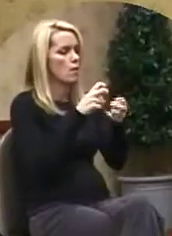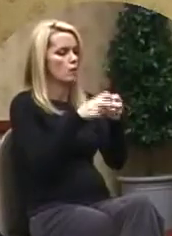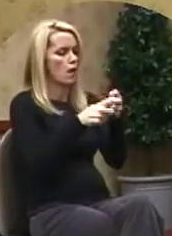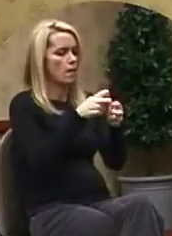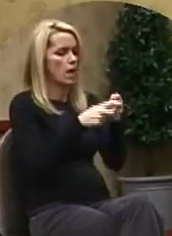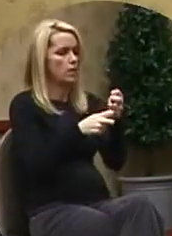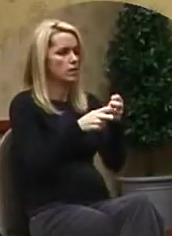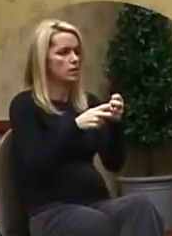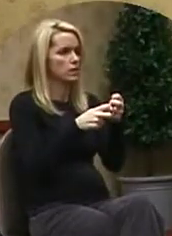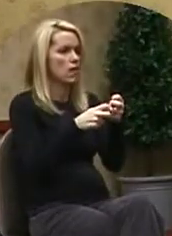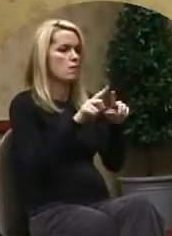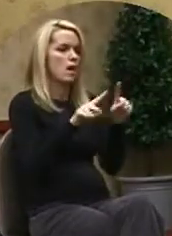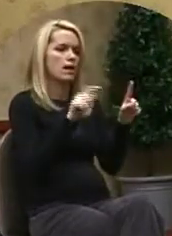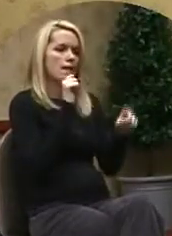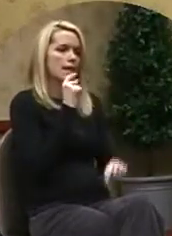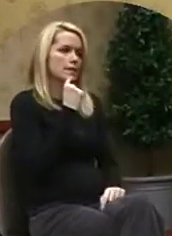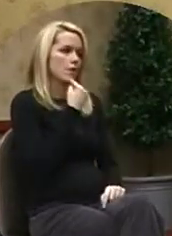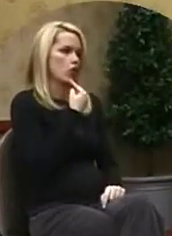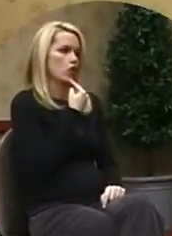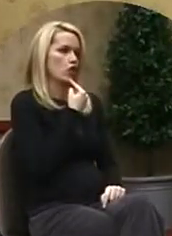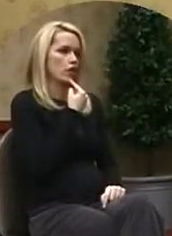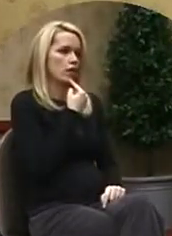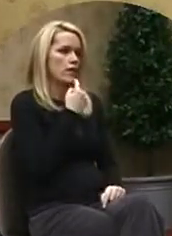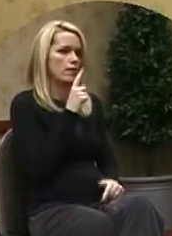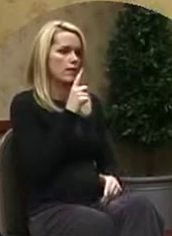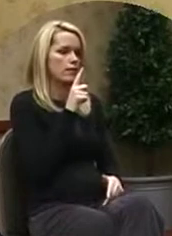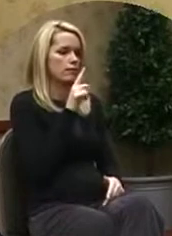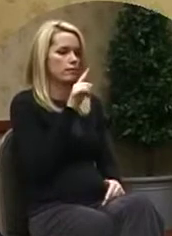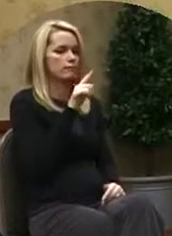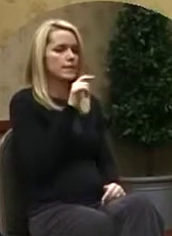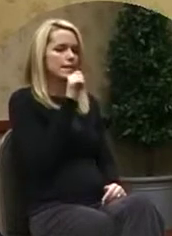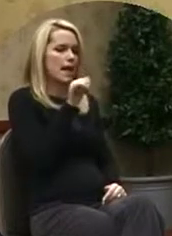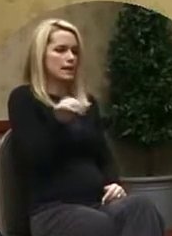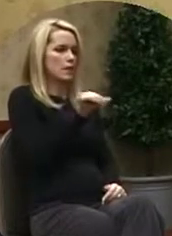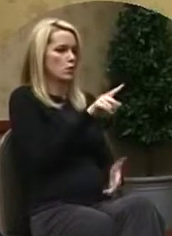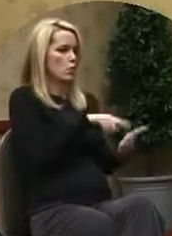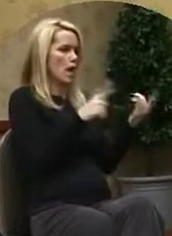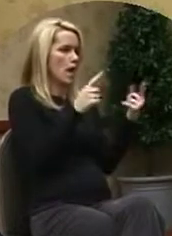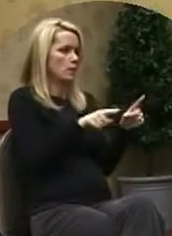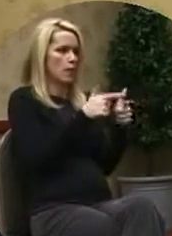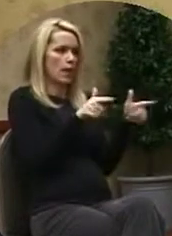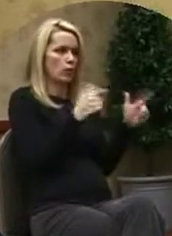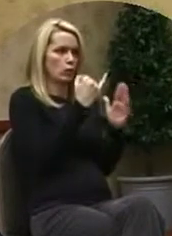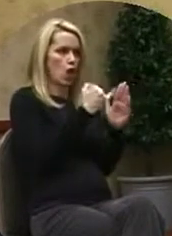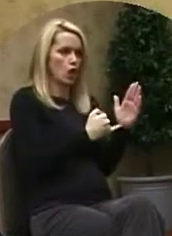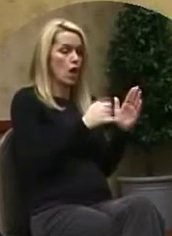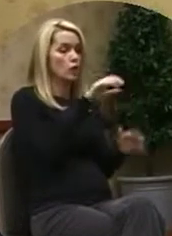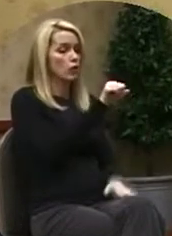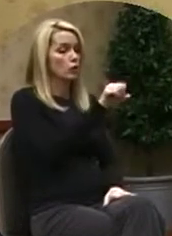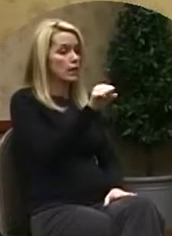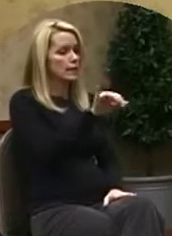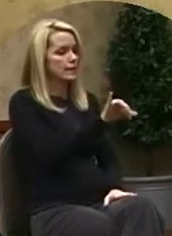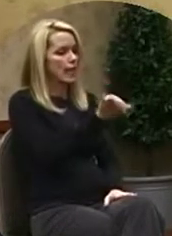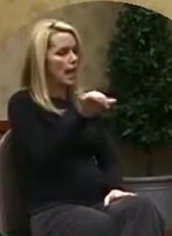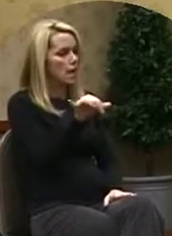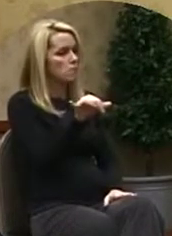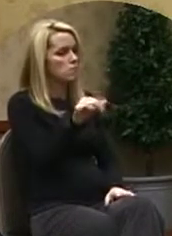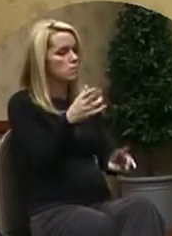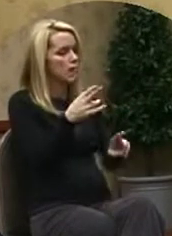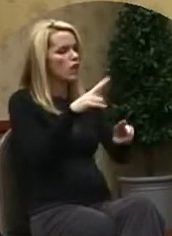it's not to the level of severity that you see with language arts. In social studies, the same thing. A little bit of an